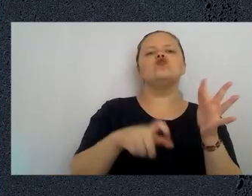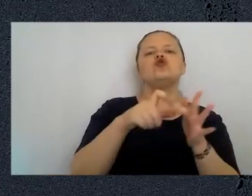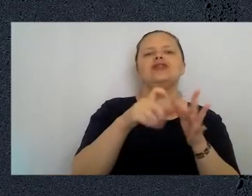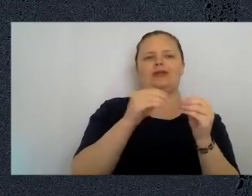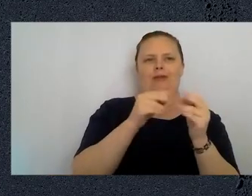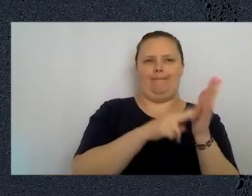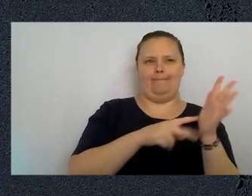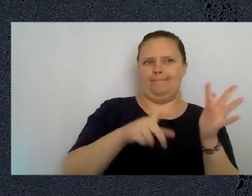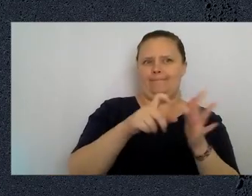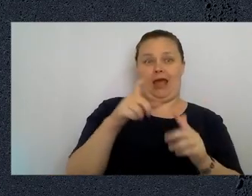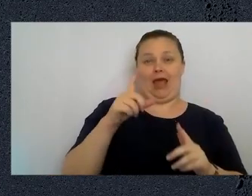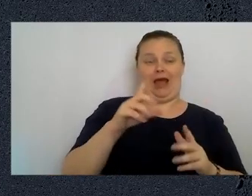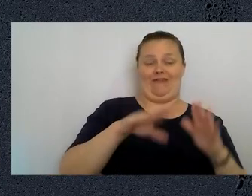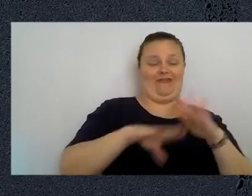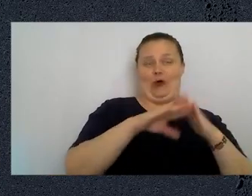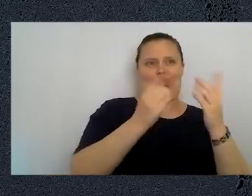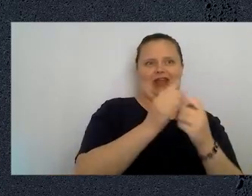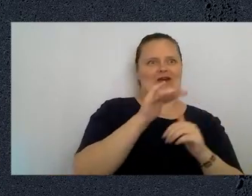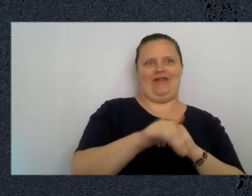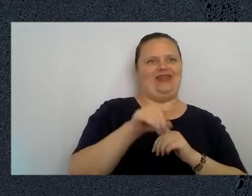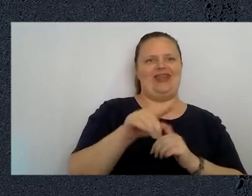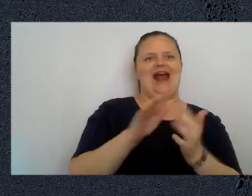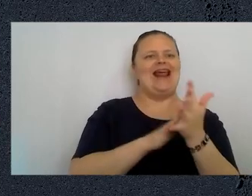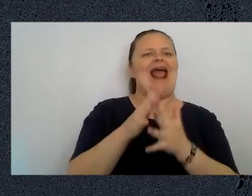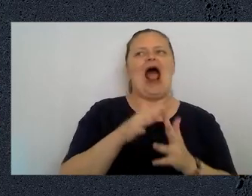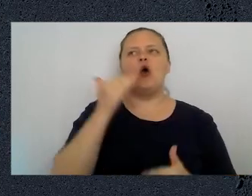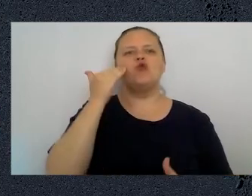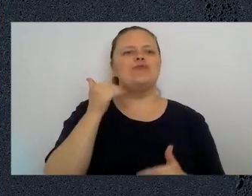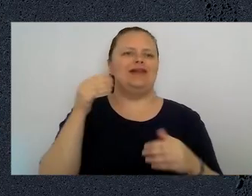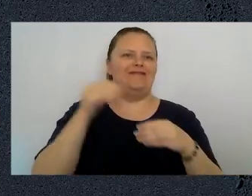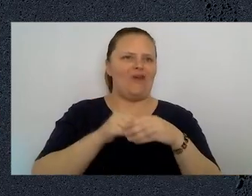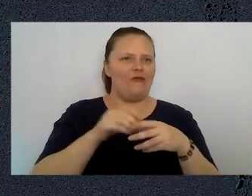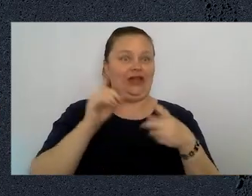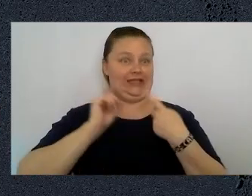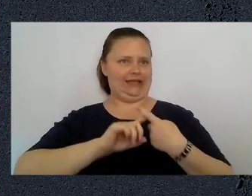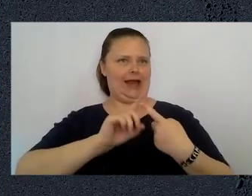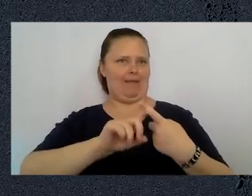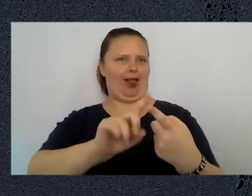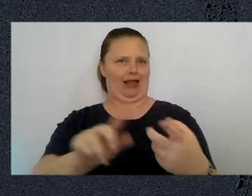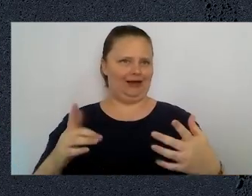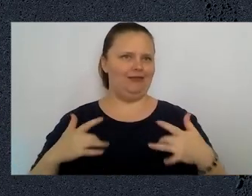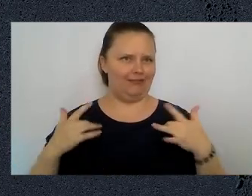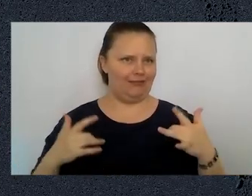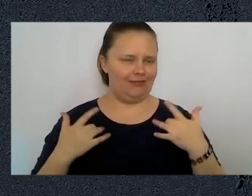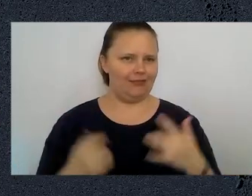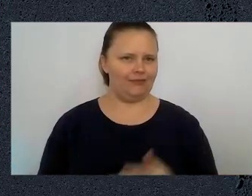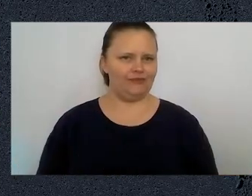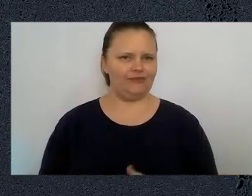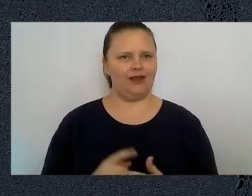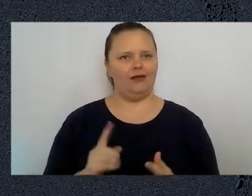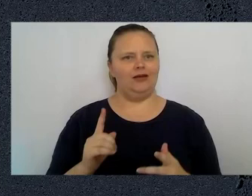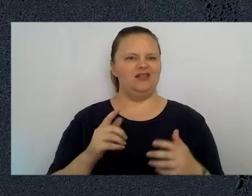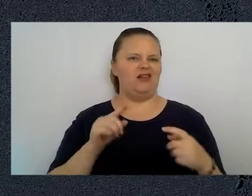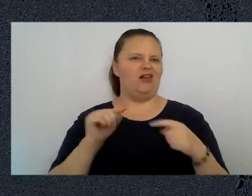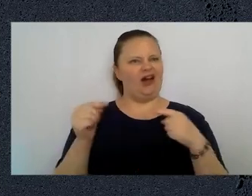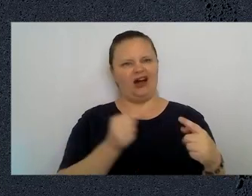for change and sustainability. And, I think it is really true that although I would argue we're gender socialised to lead in